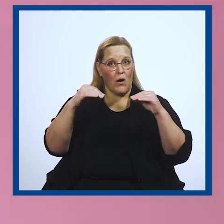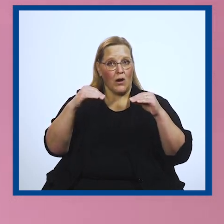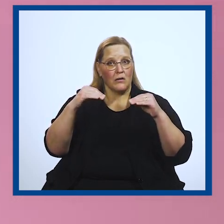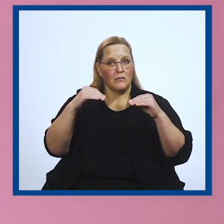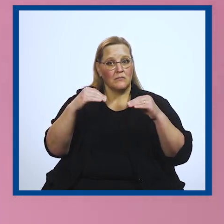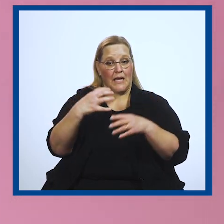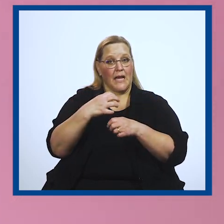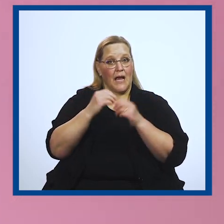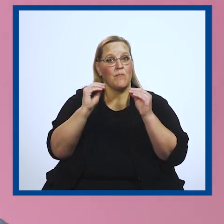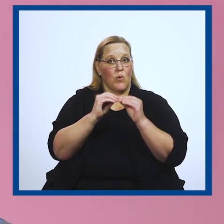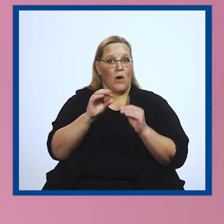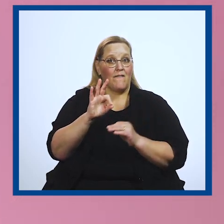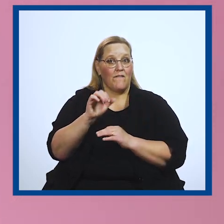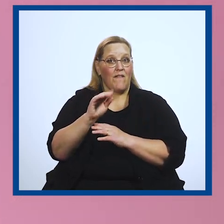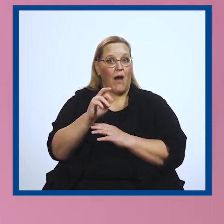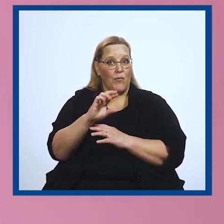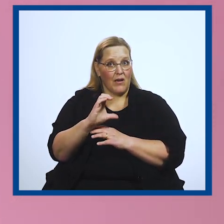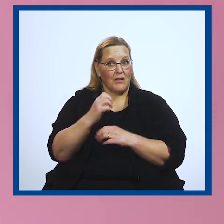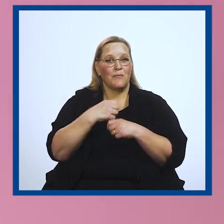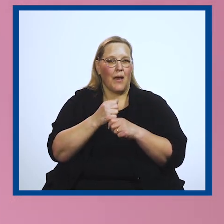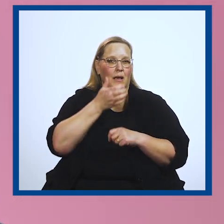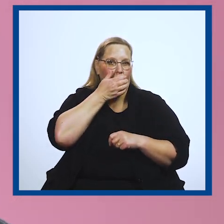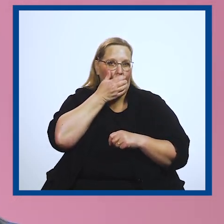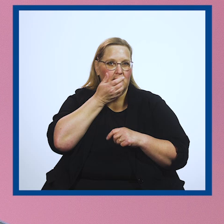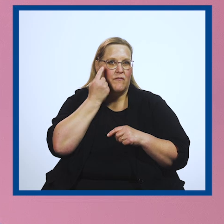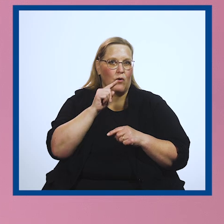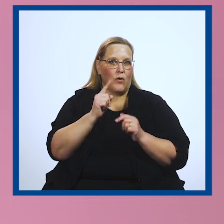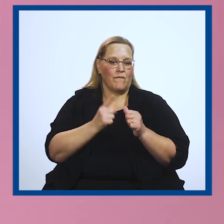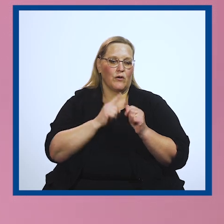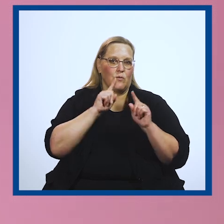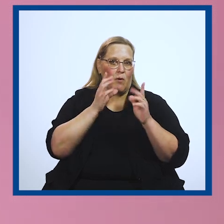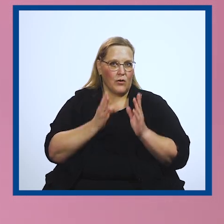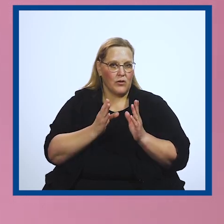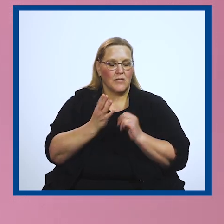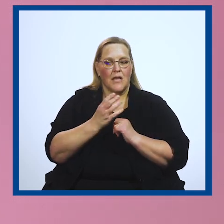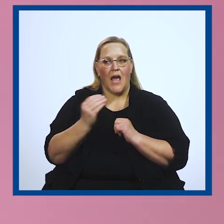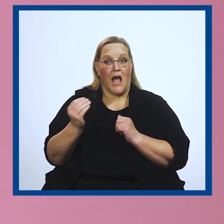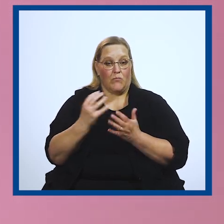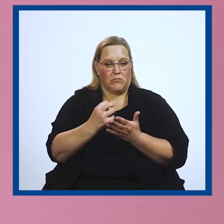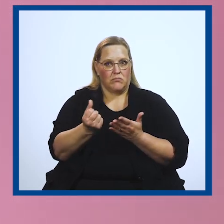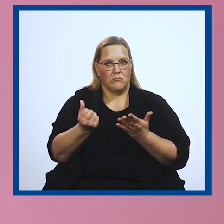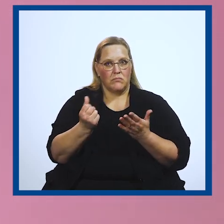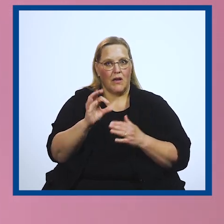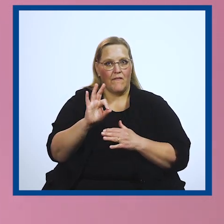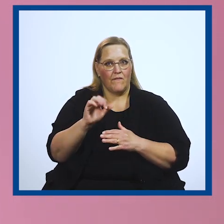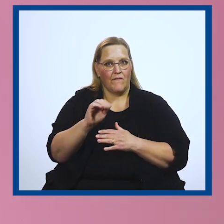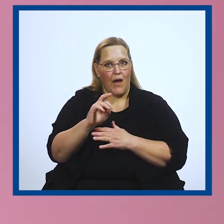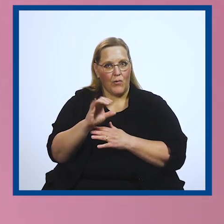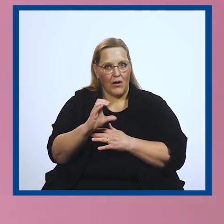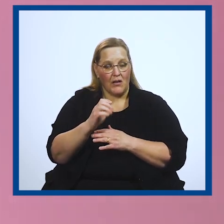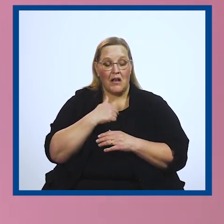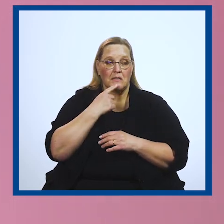and I need you to get some more fabric. You see, she's making these masks for first responders and she's all out of fabric. And so I said, okay, I'll do it. I'll wash